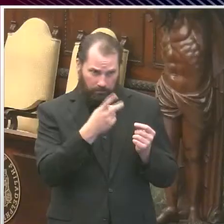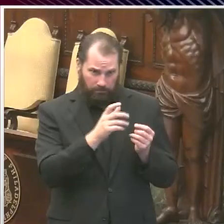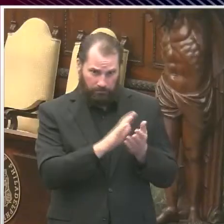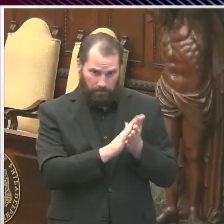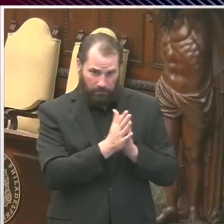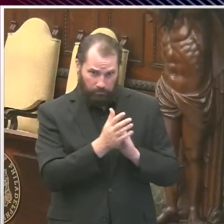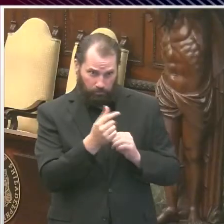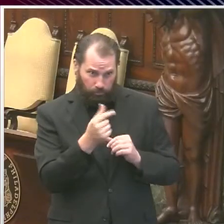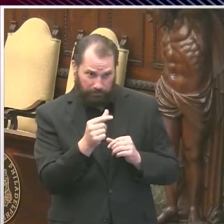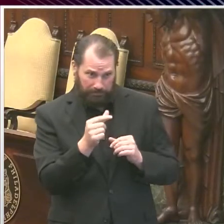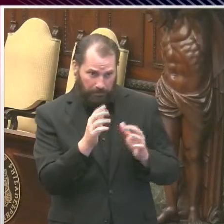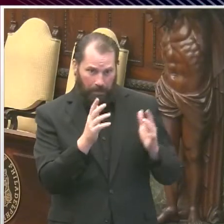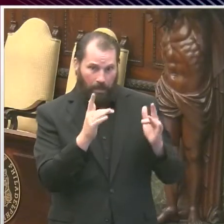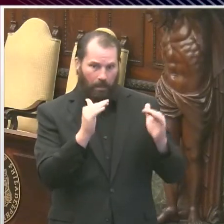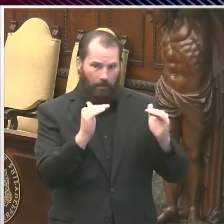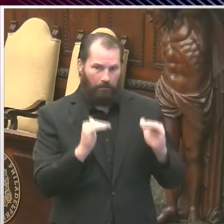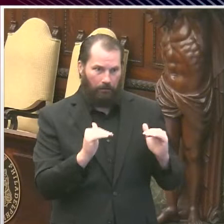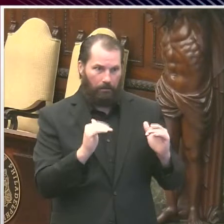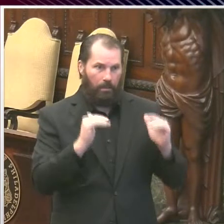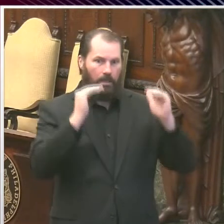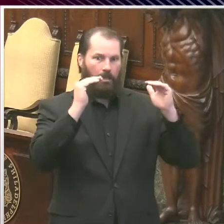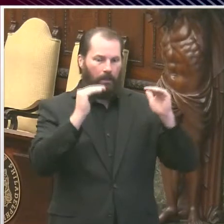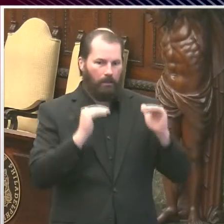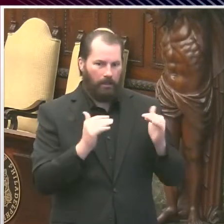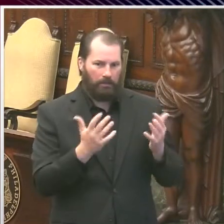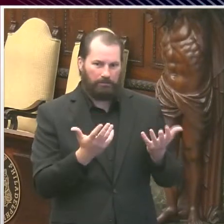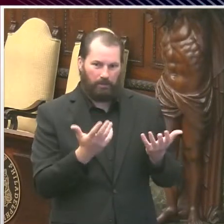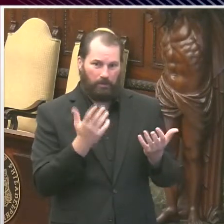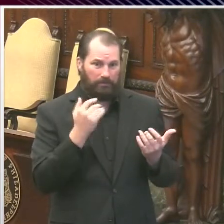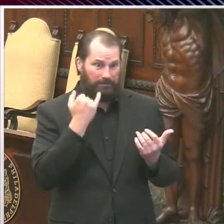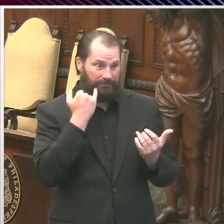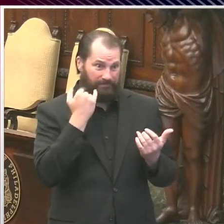And that's true now, and that could be true any point in the future.